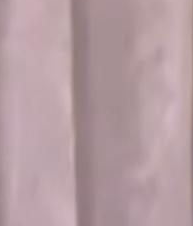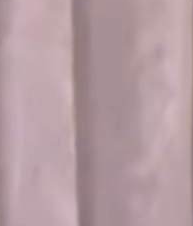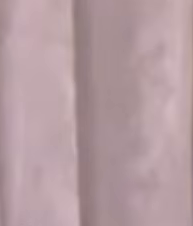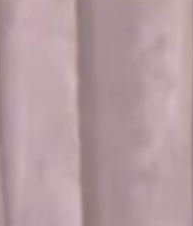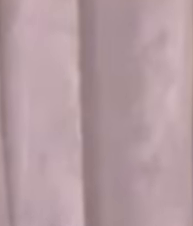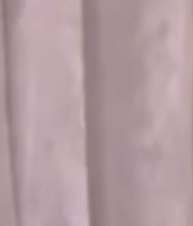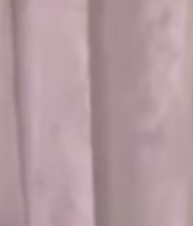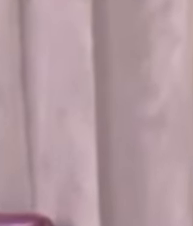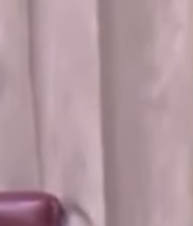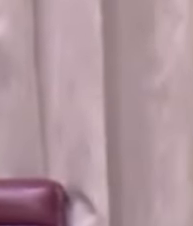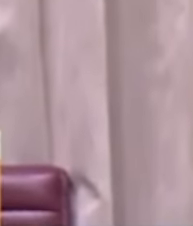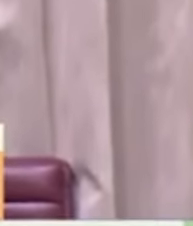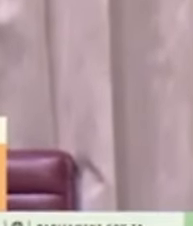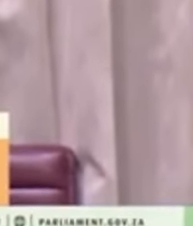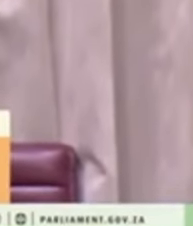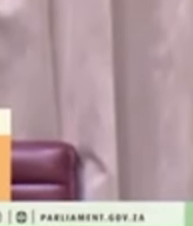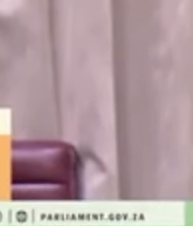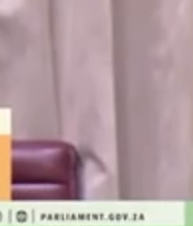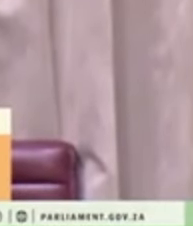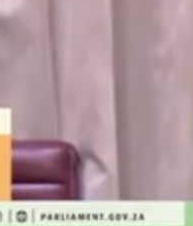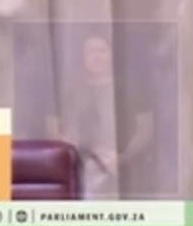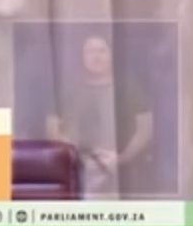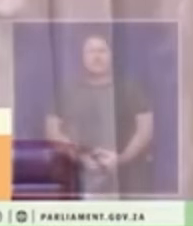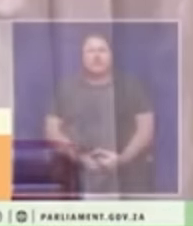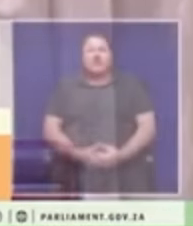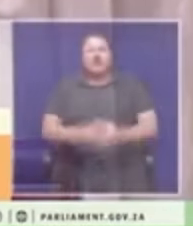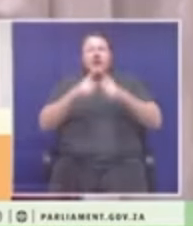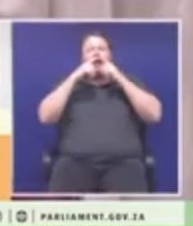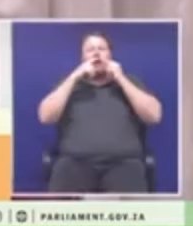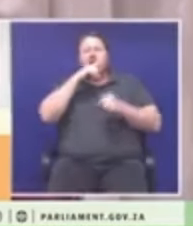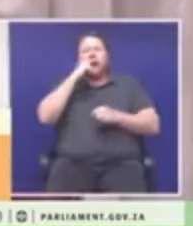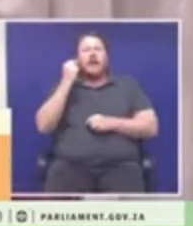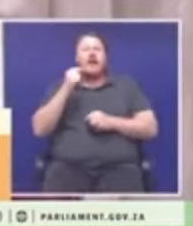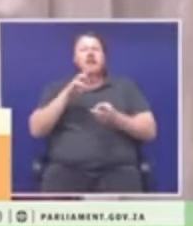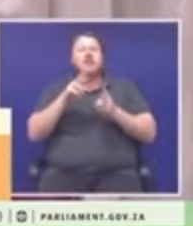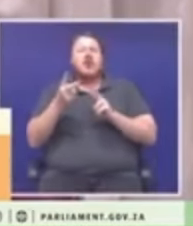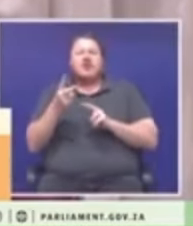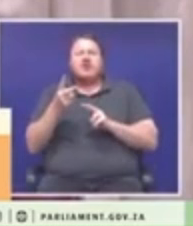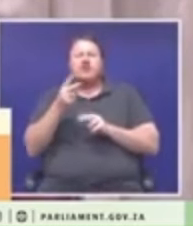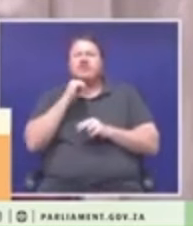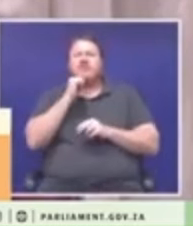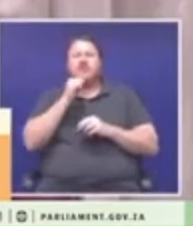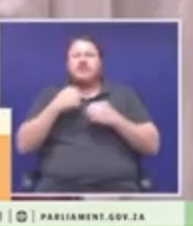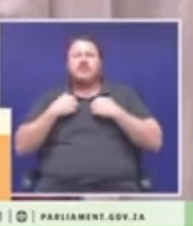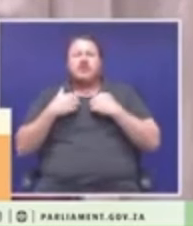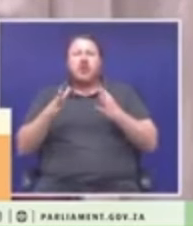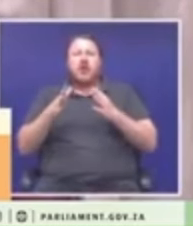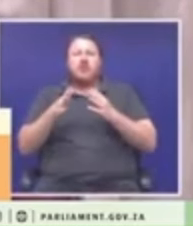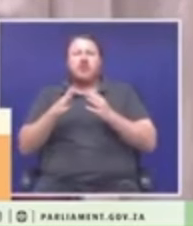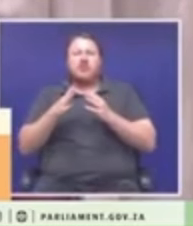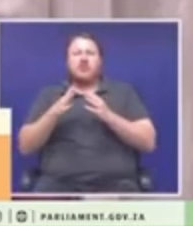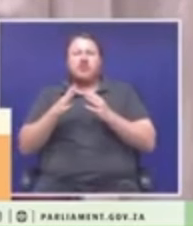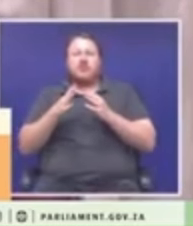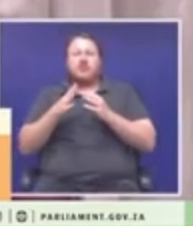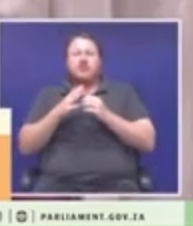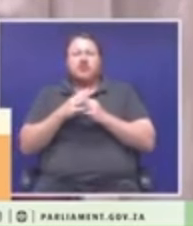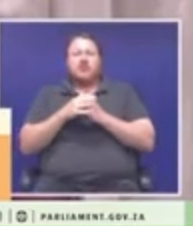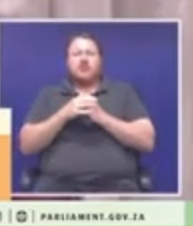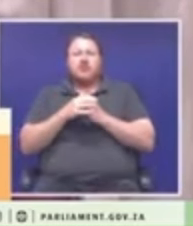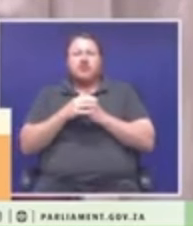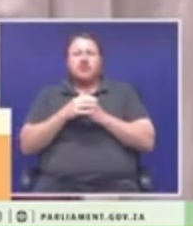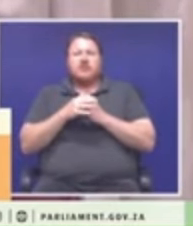necessary. You must understand, name change didn't start with the